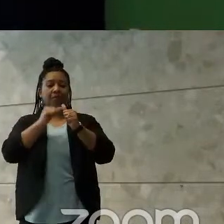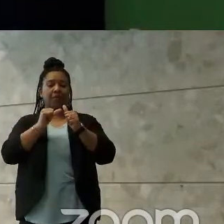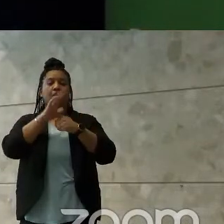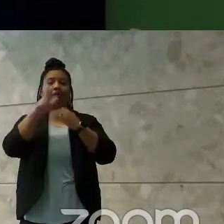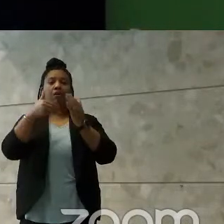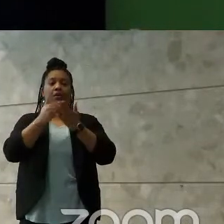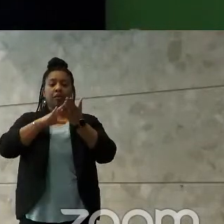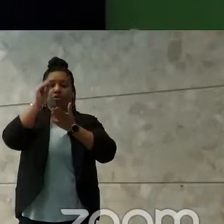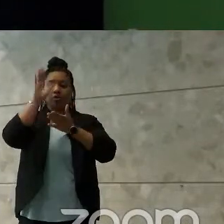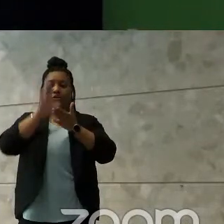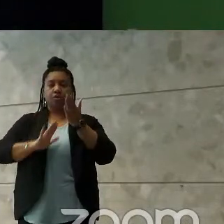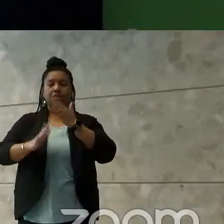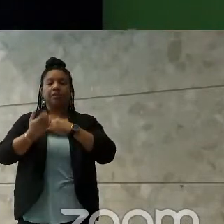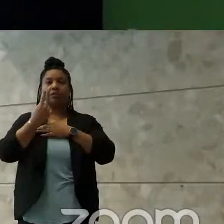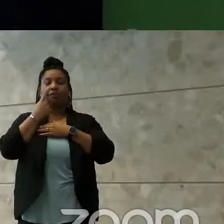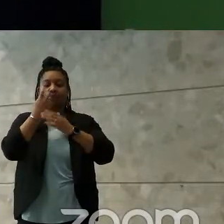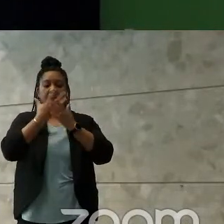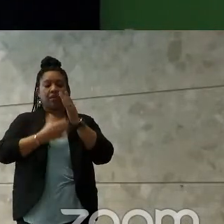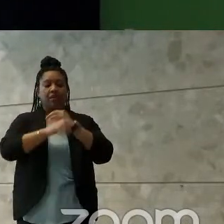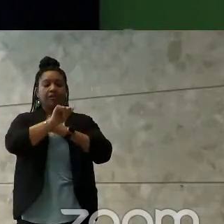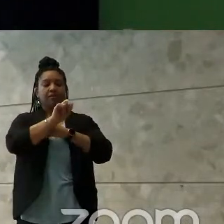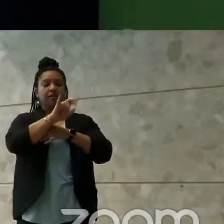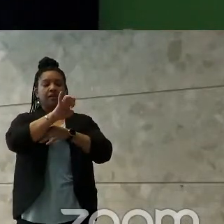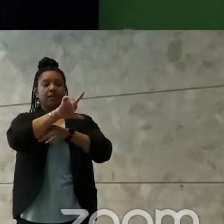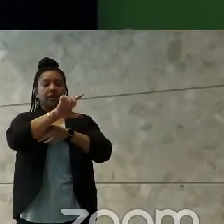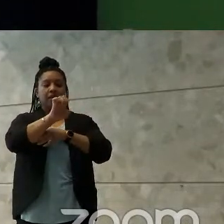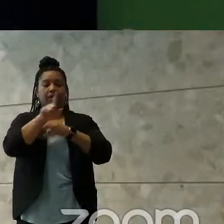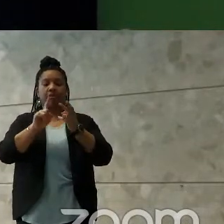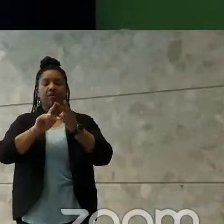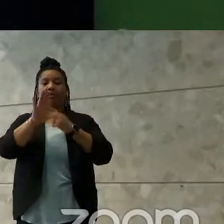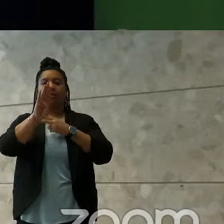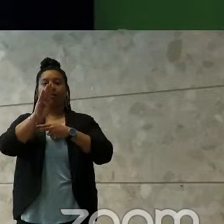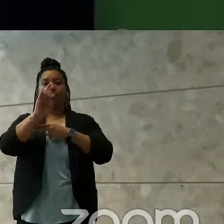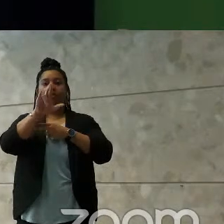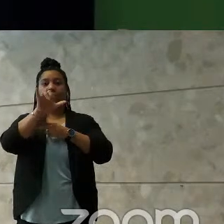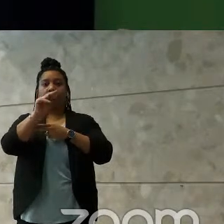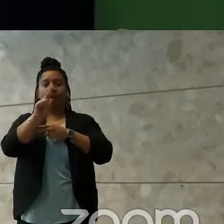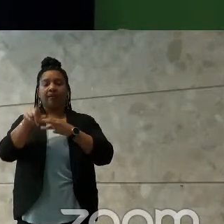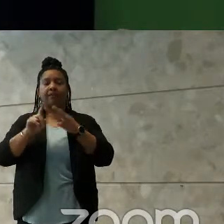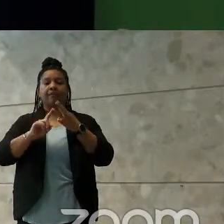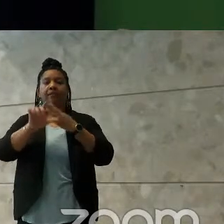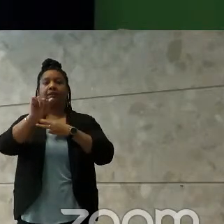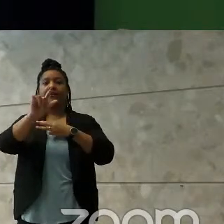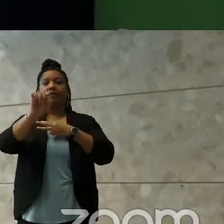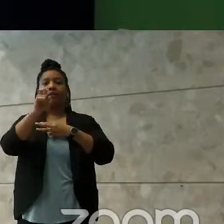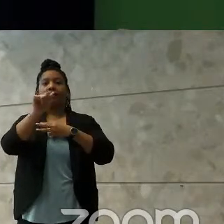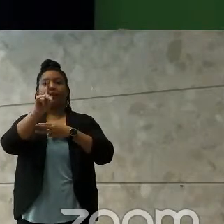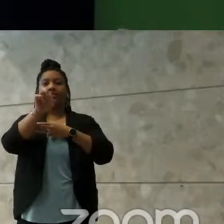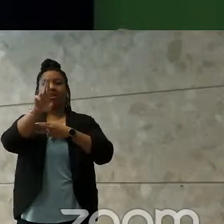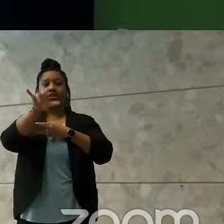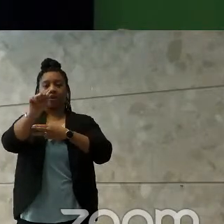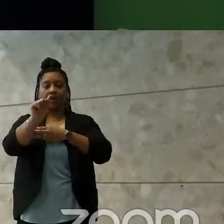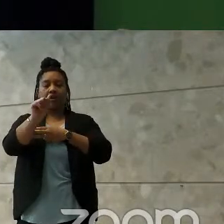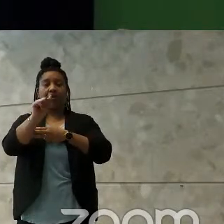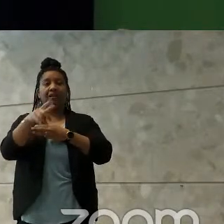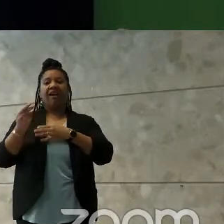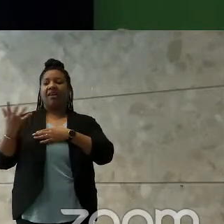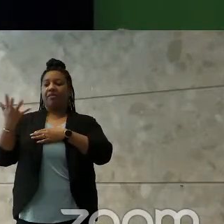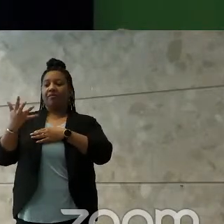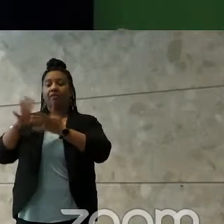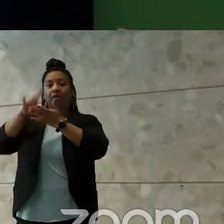lost, Ariel, Brian, and Alexandria, the five that are still